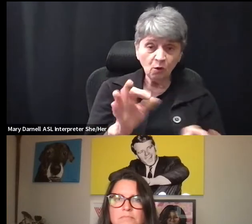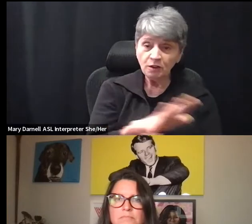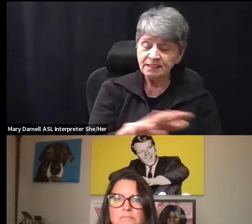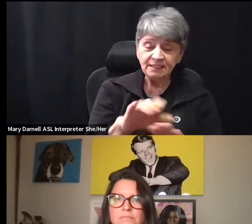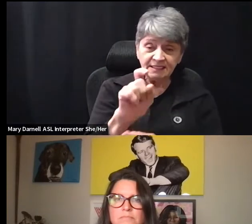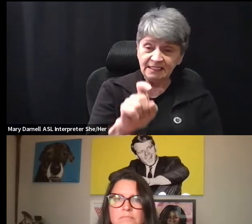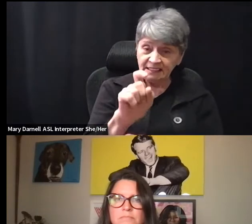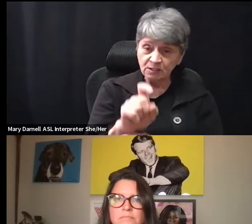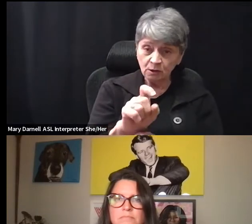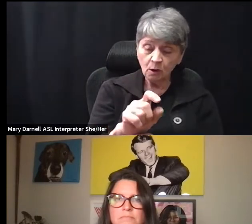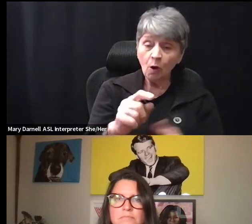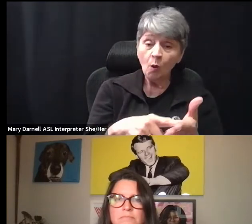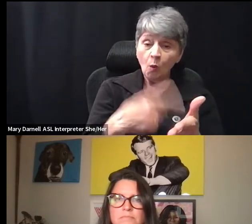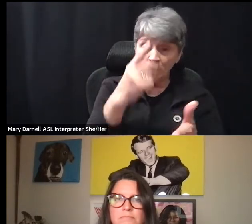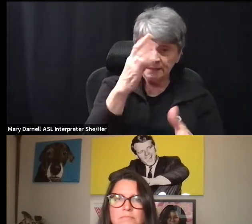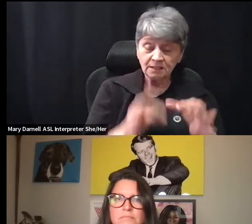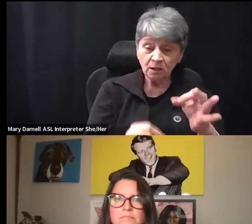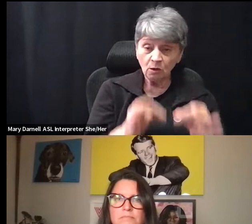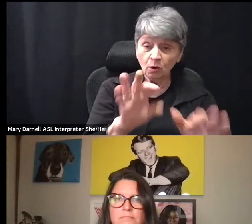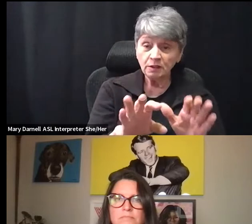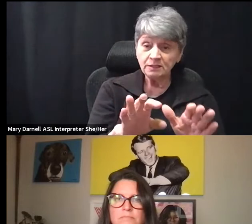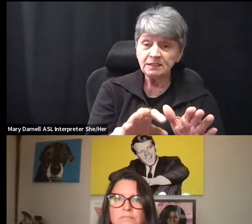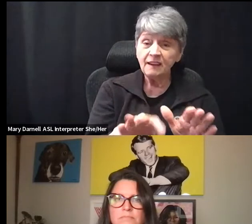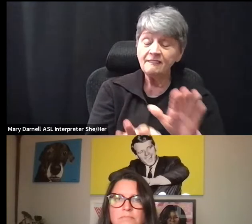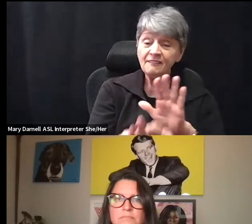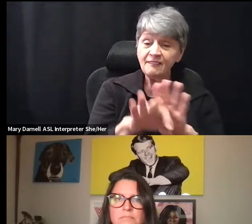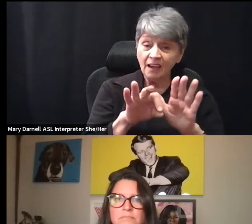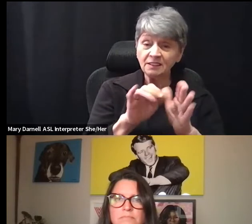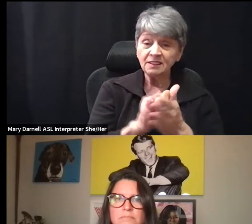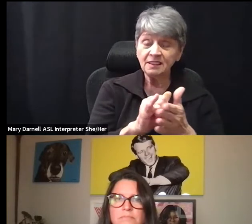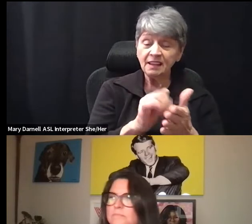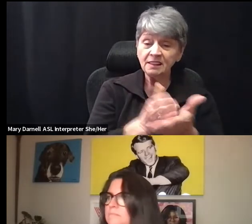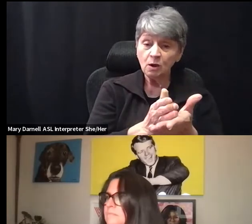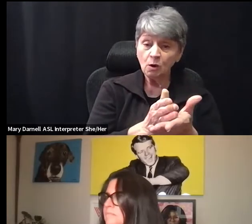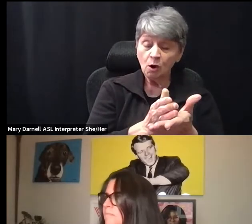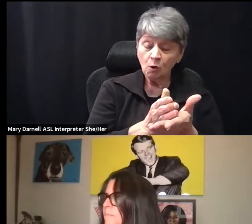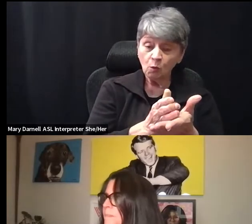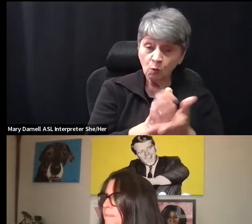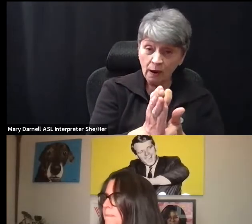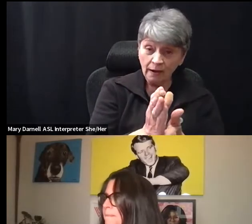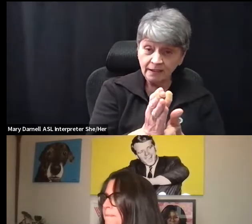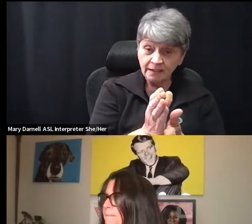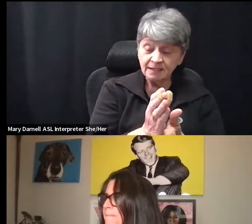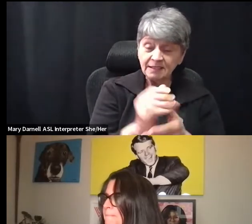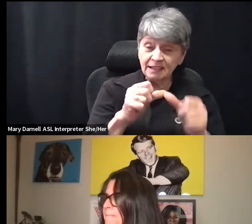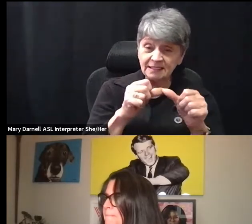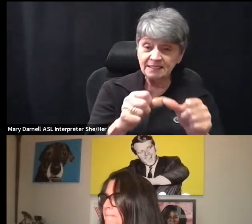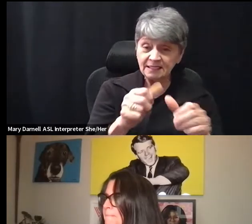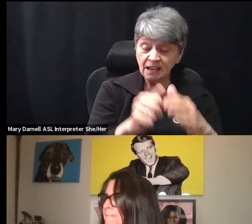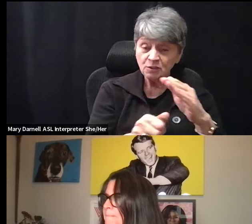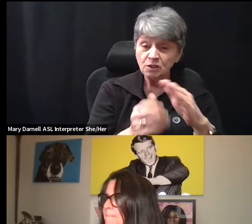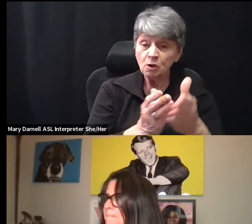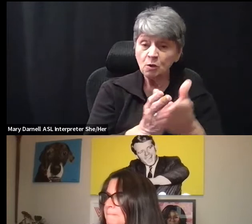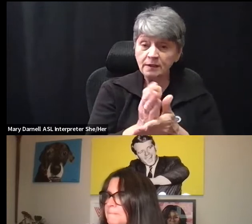the court found that the right to an abortion existed under the penumbra of privacy in the Constitution,